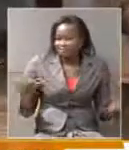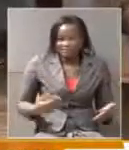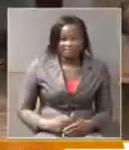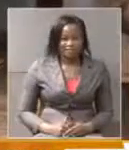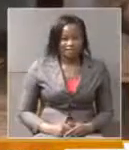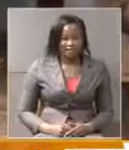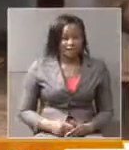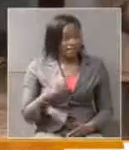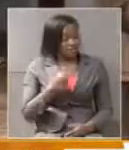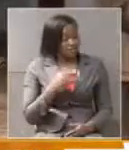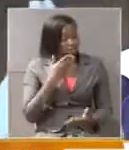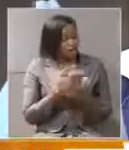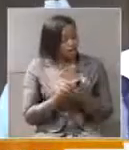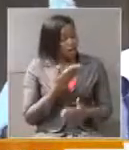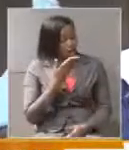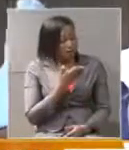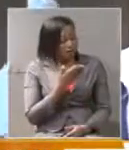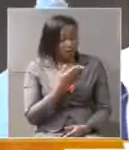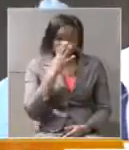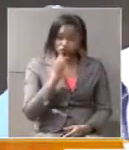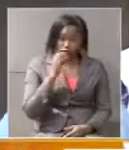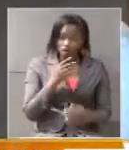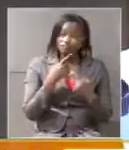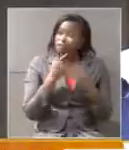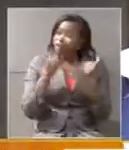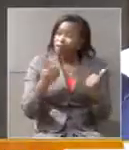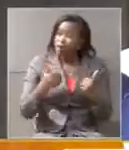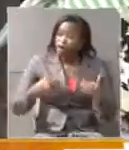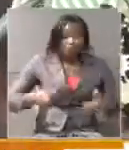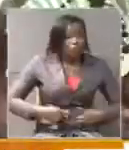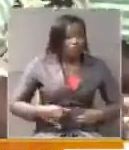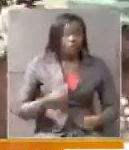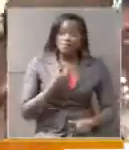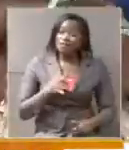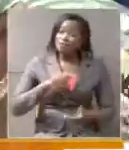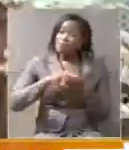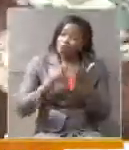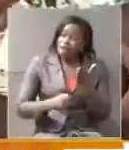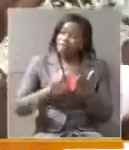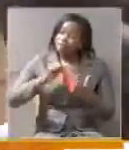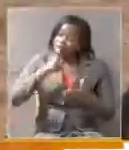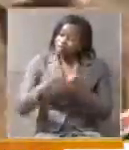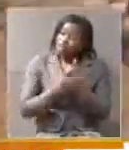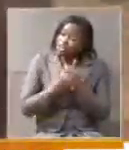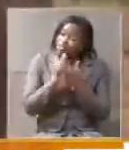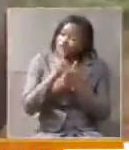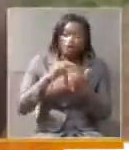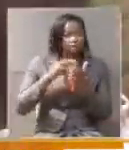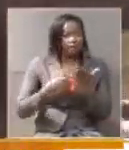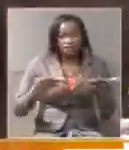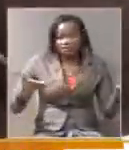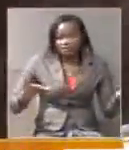extent look good while here, but what does it take to be a teenage mother fending for own self?